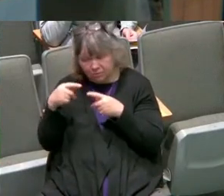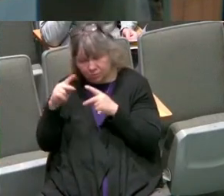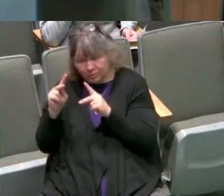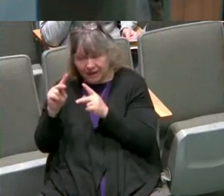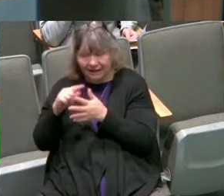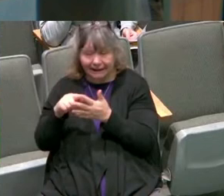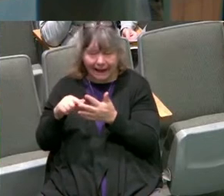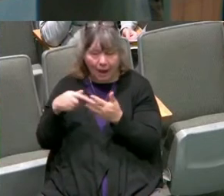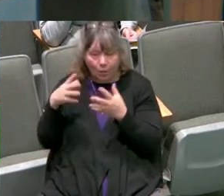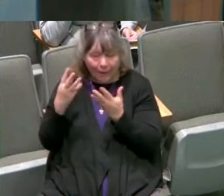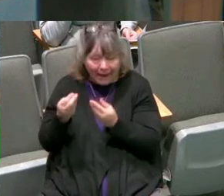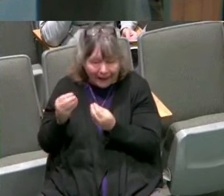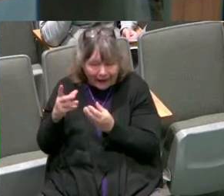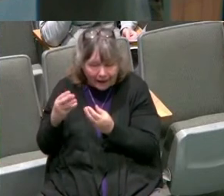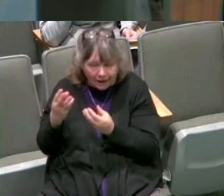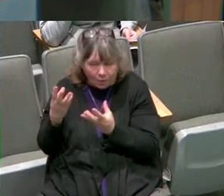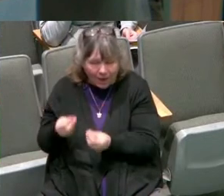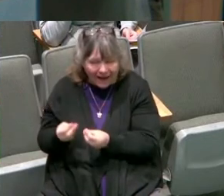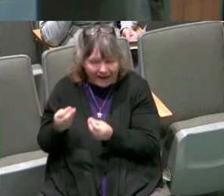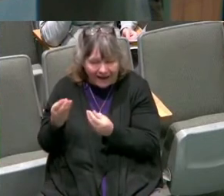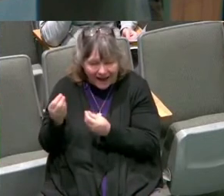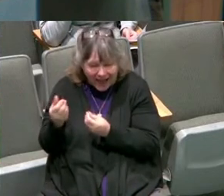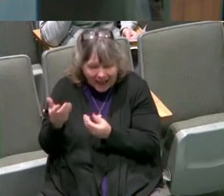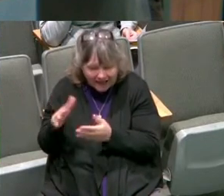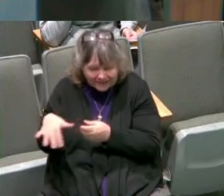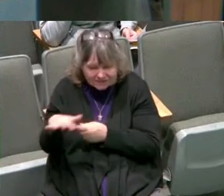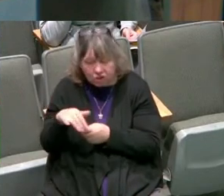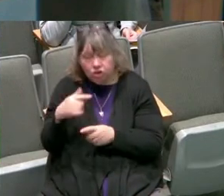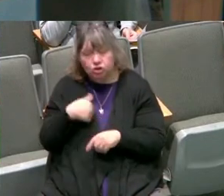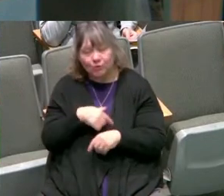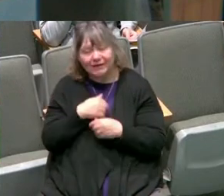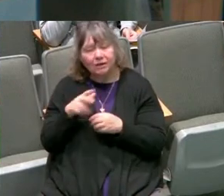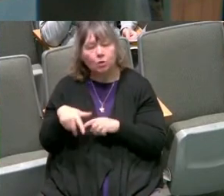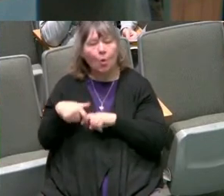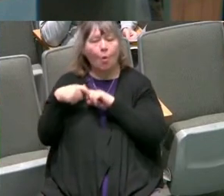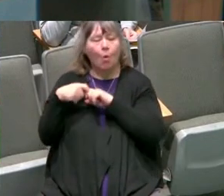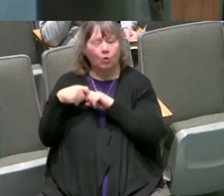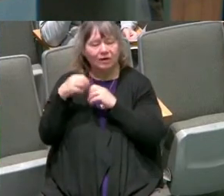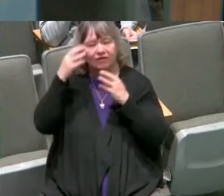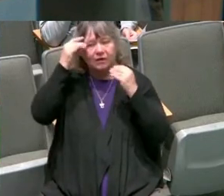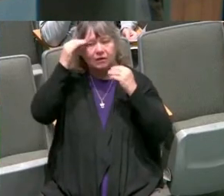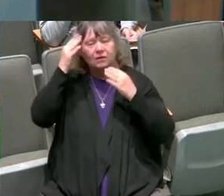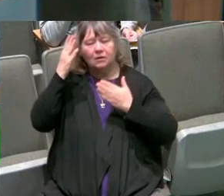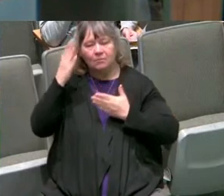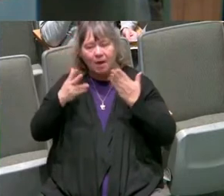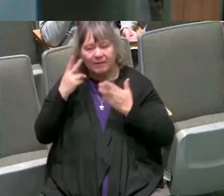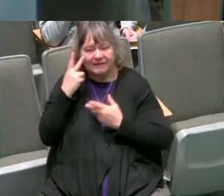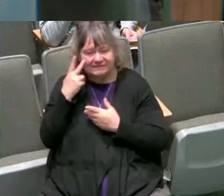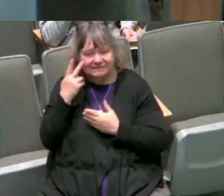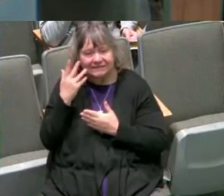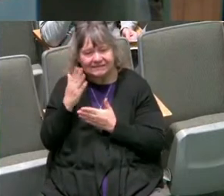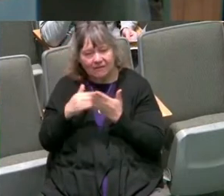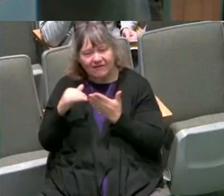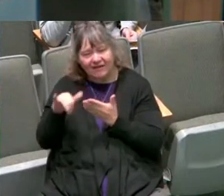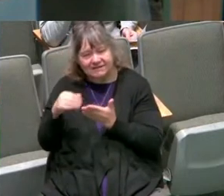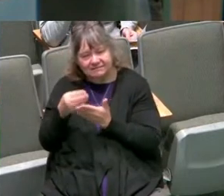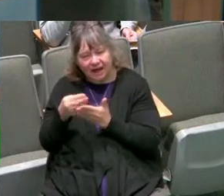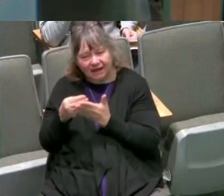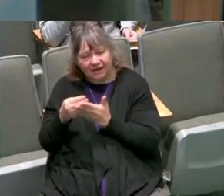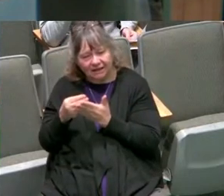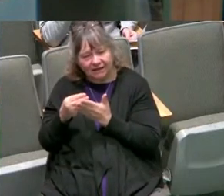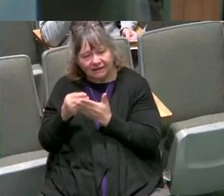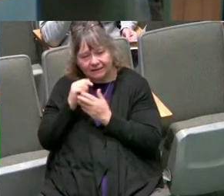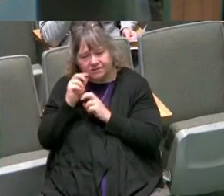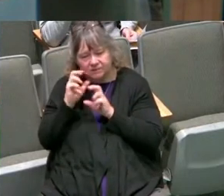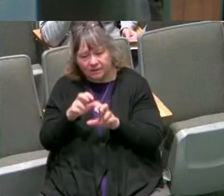in wetlands and other things do we need to step back for a minute and say maybe let's put some of this money into